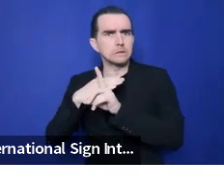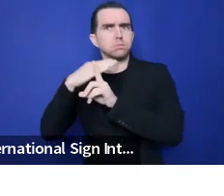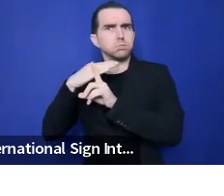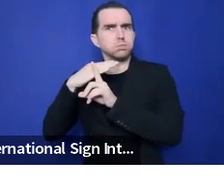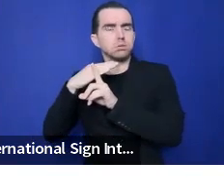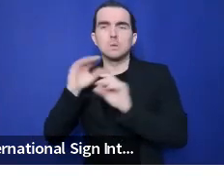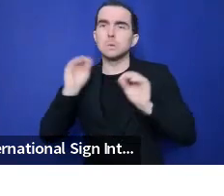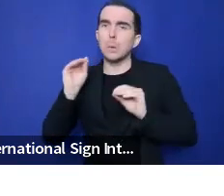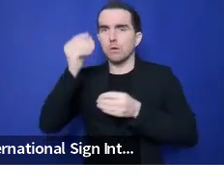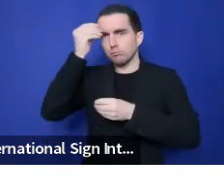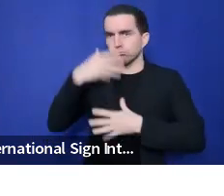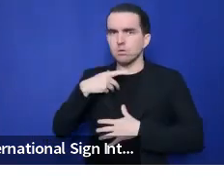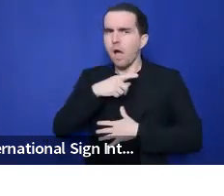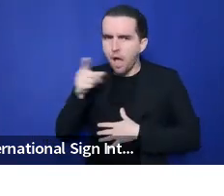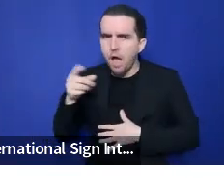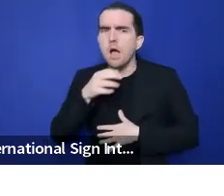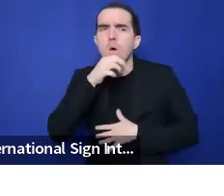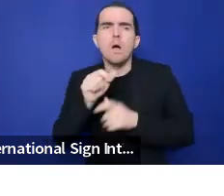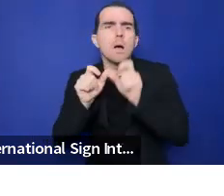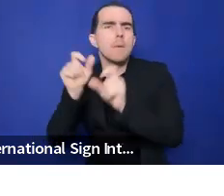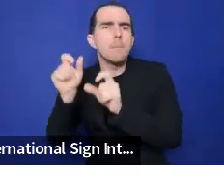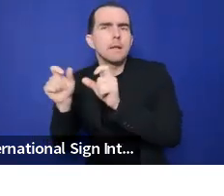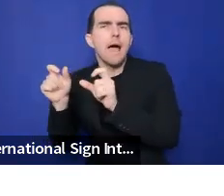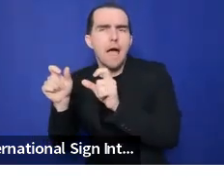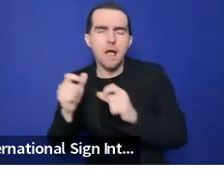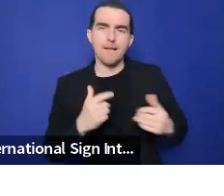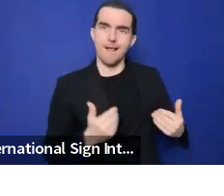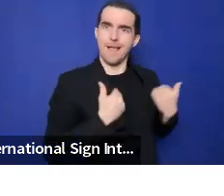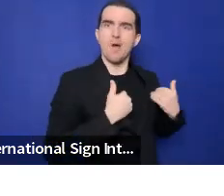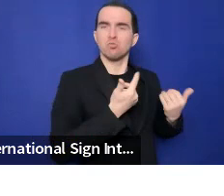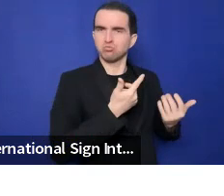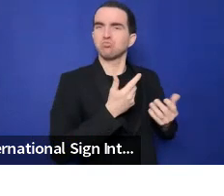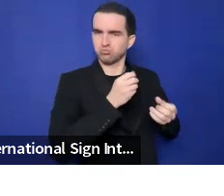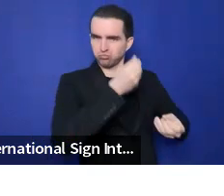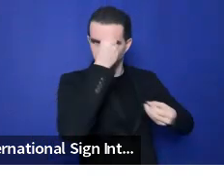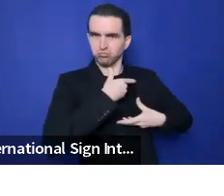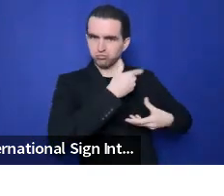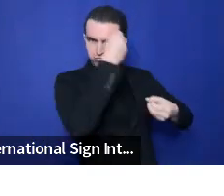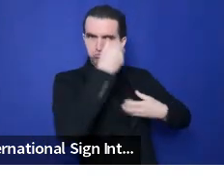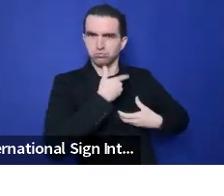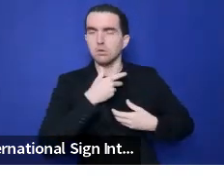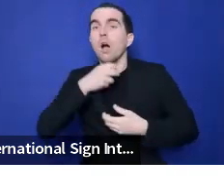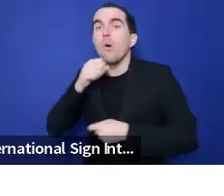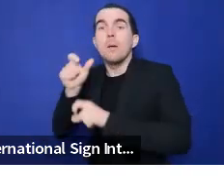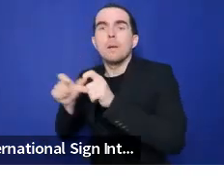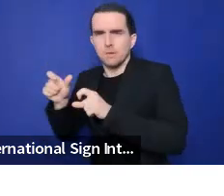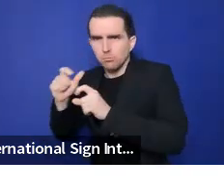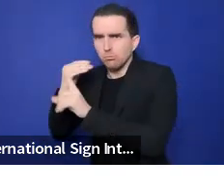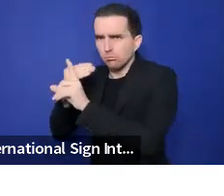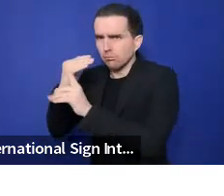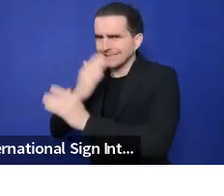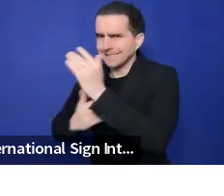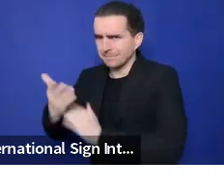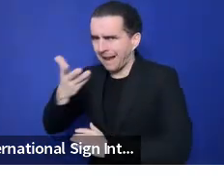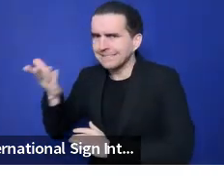of social protection. It has non-contributory assistance pensions, the main one being the BPC scheme, which is for